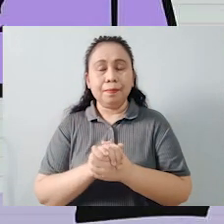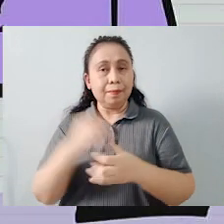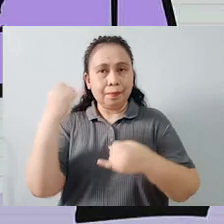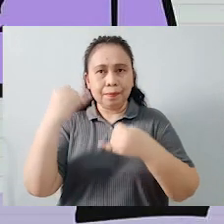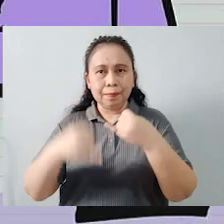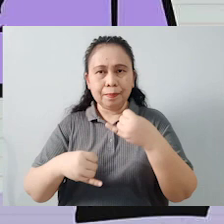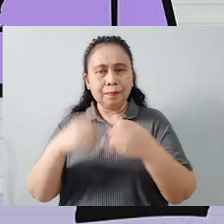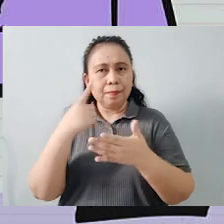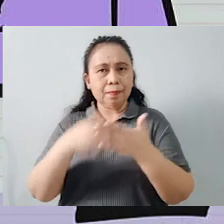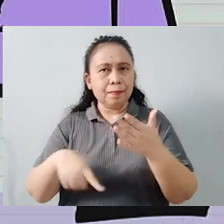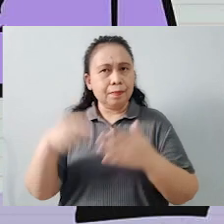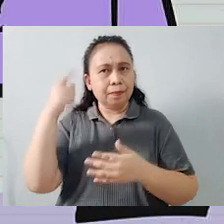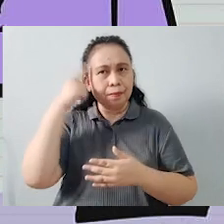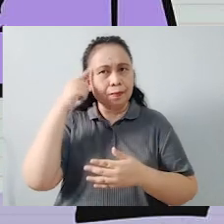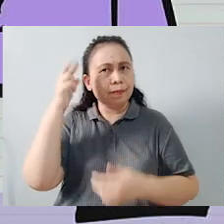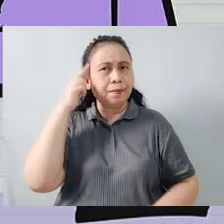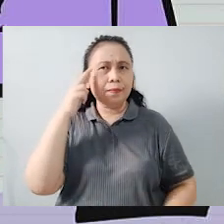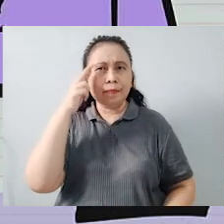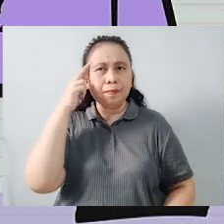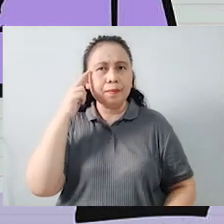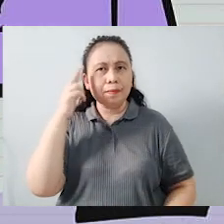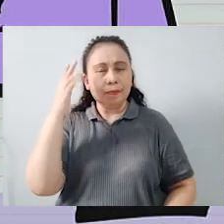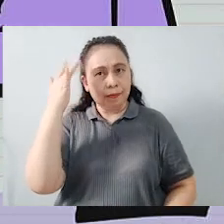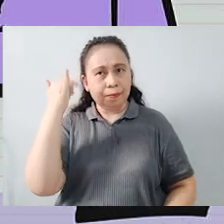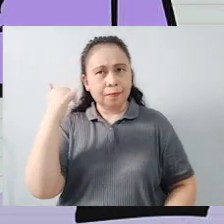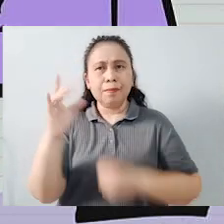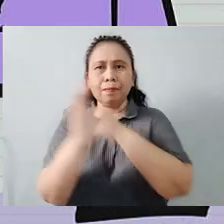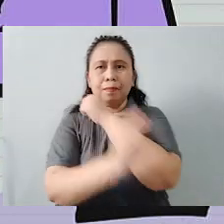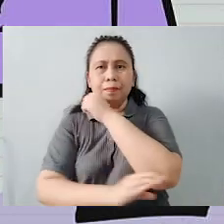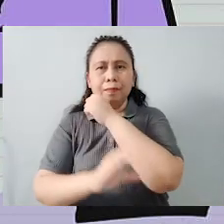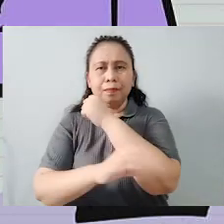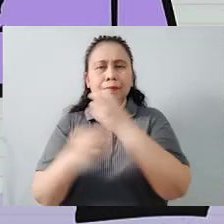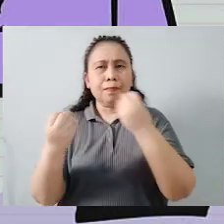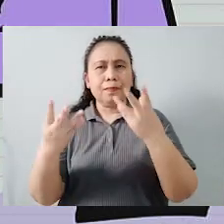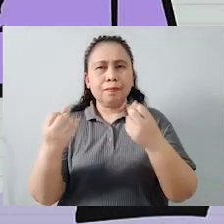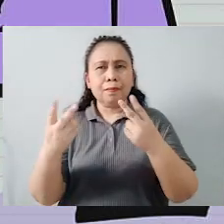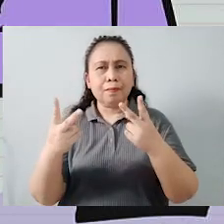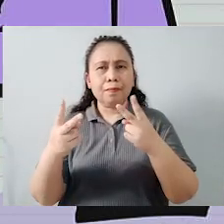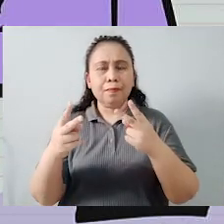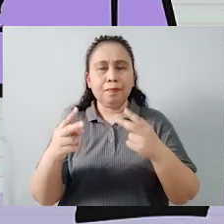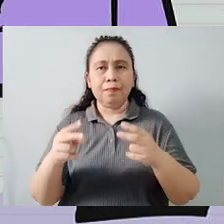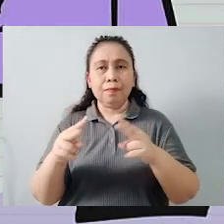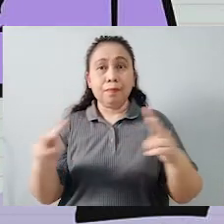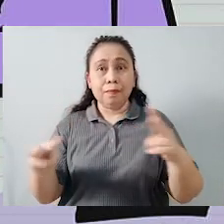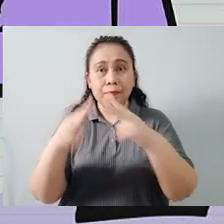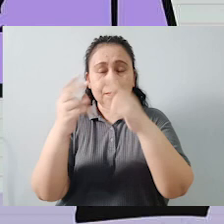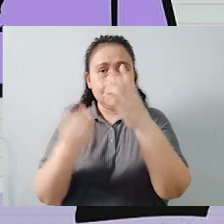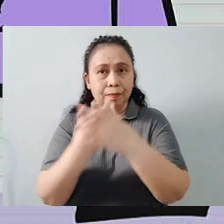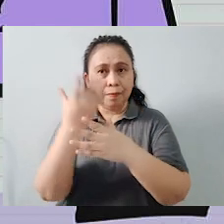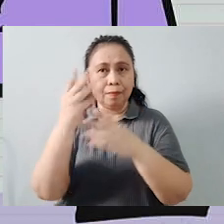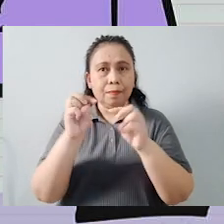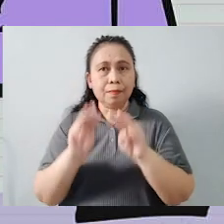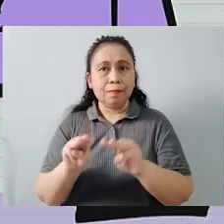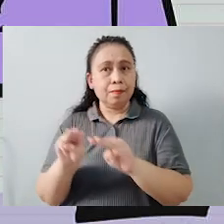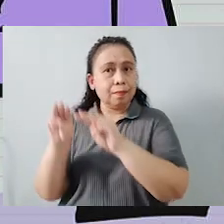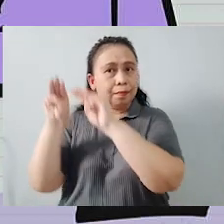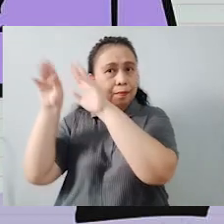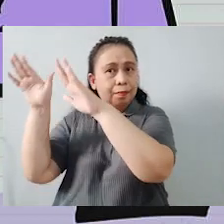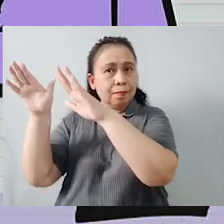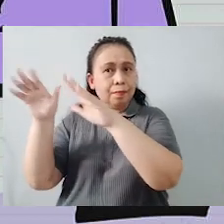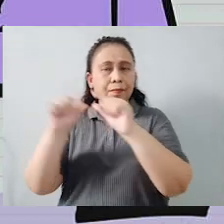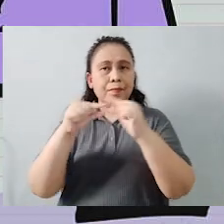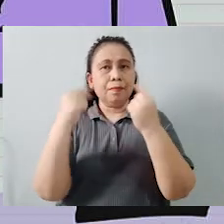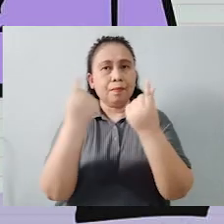Lastly, what do you think is the reason why our country has numerous volcanoes, mountains,